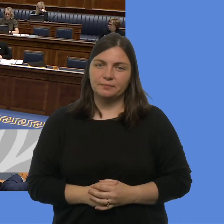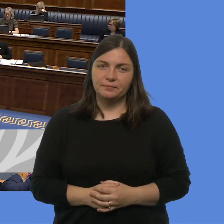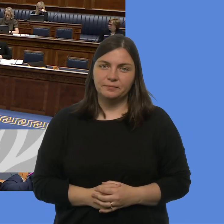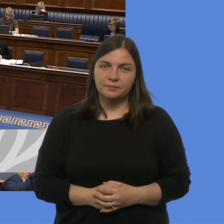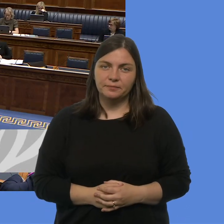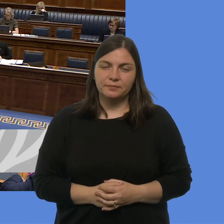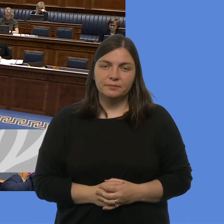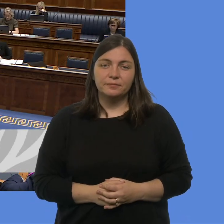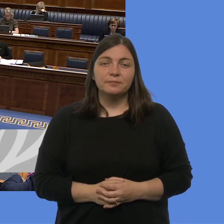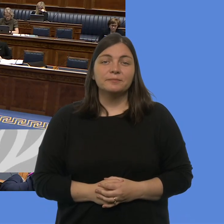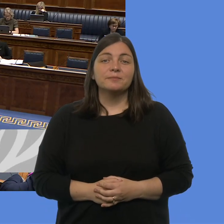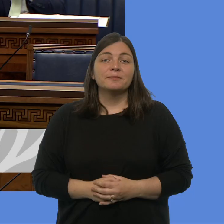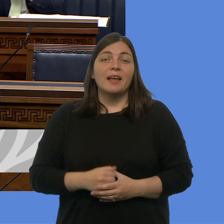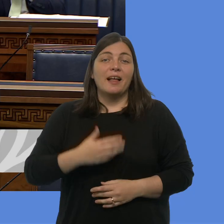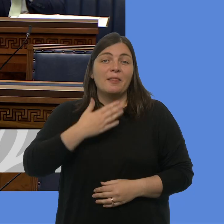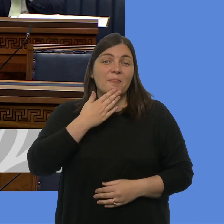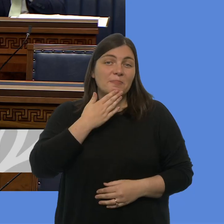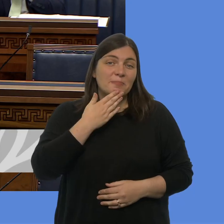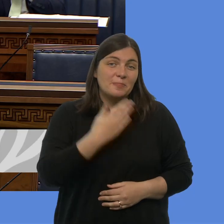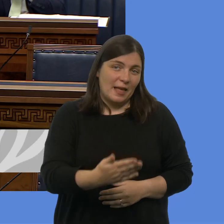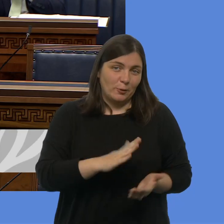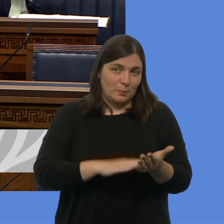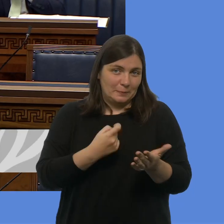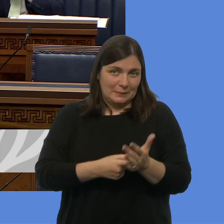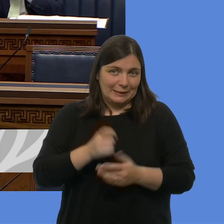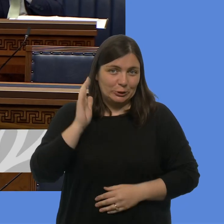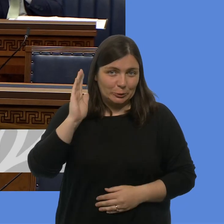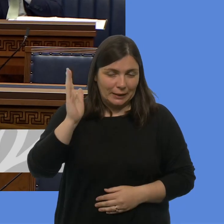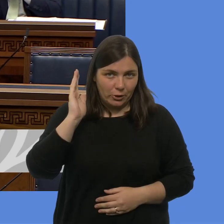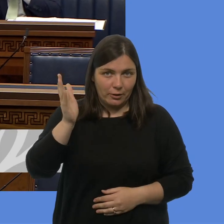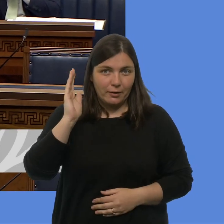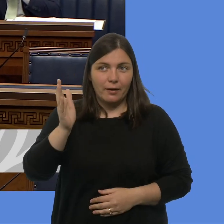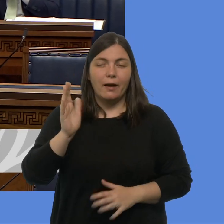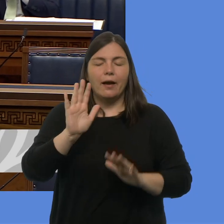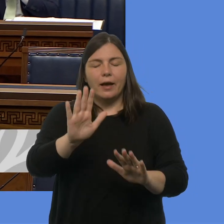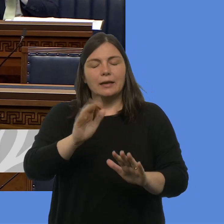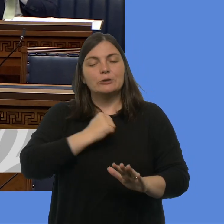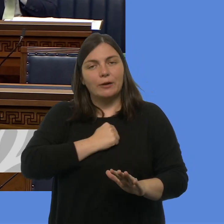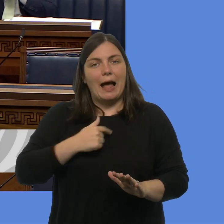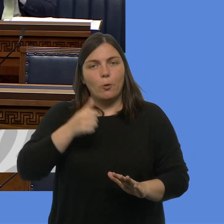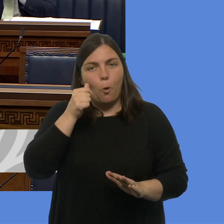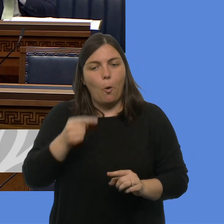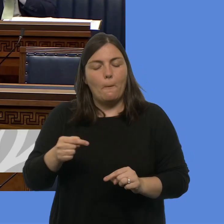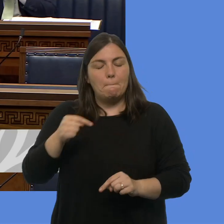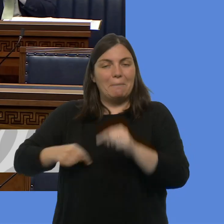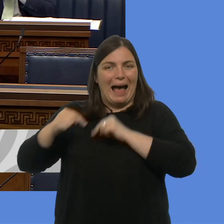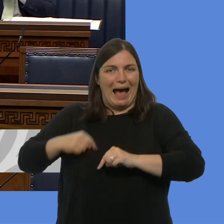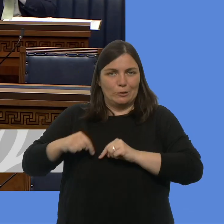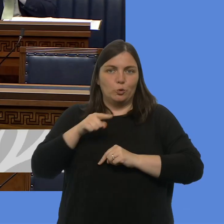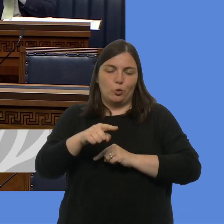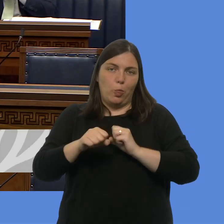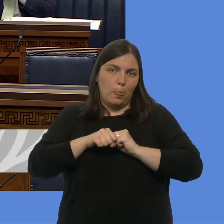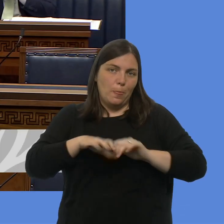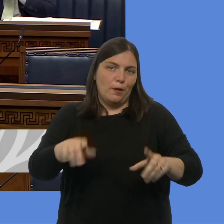Thank you, Mr. Speaker, and I suppose I could be described as being churlish for going back to the podcast where your party colleague made the comments, but of course you would say